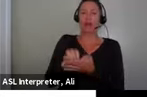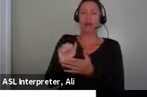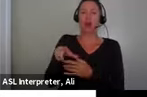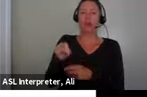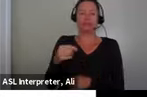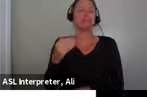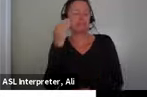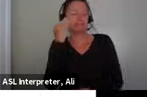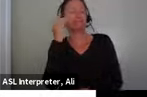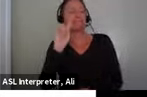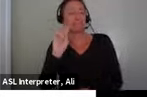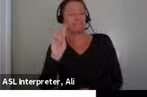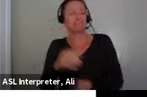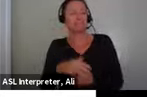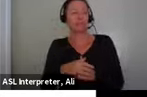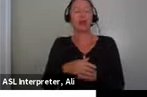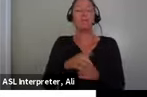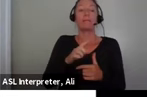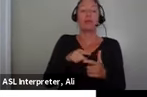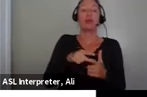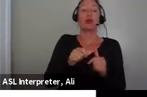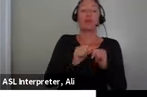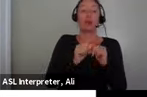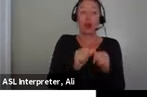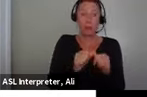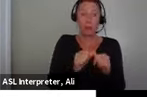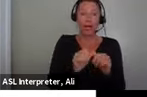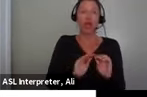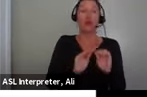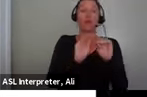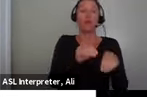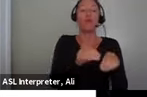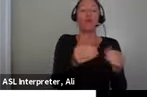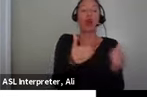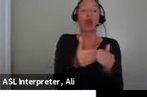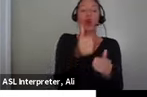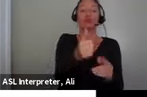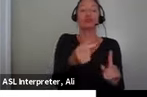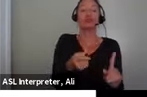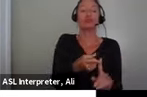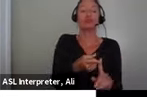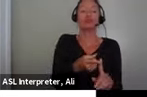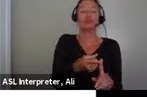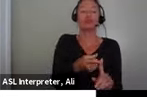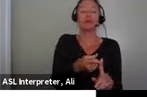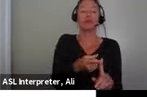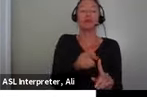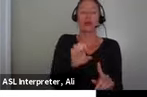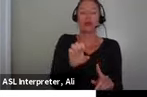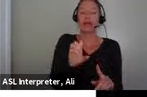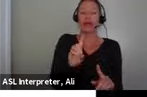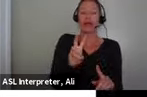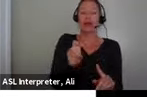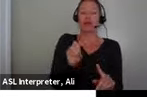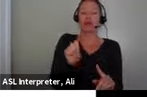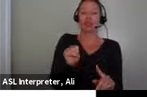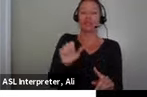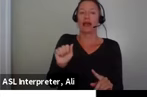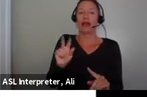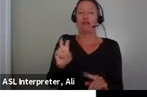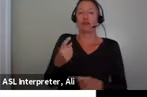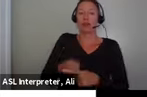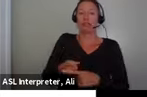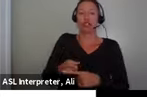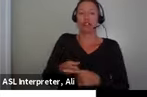the permanently it would be relocated to be closer to the Edwards Avenue intersection